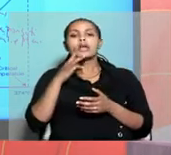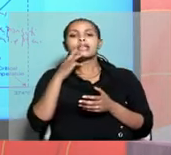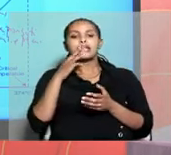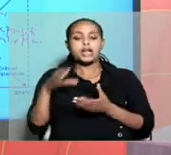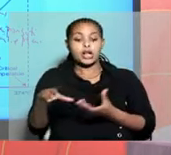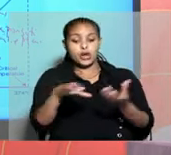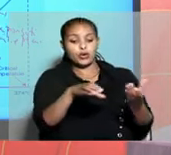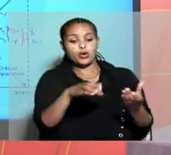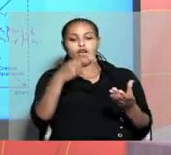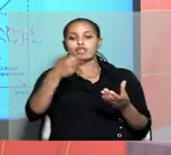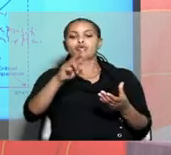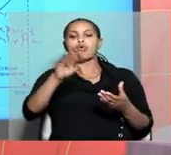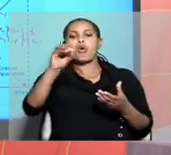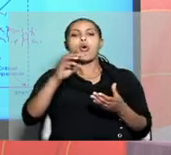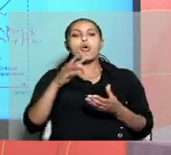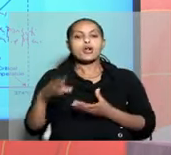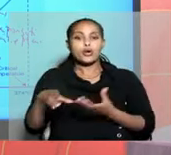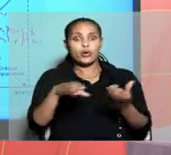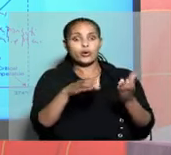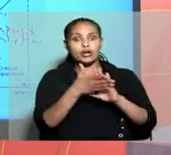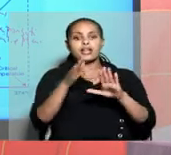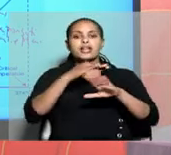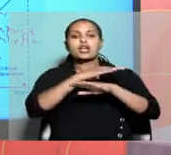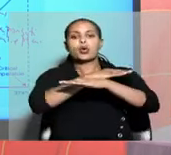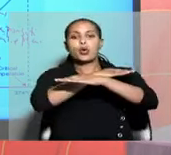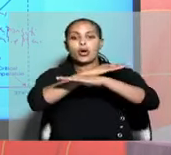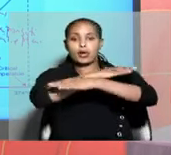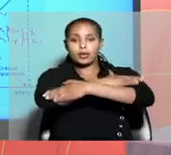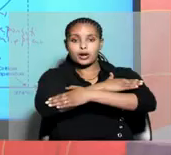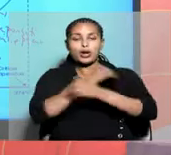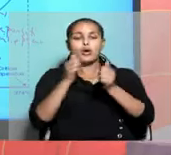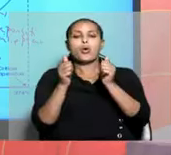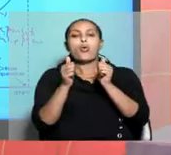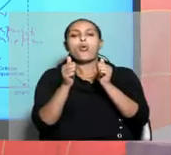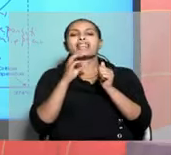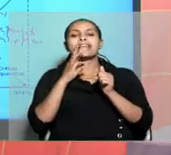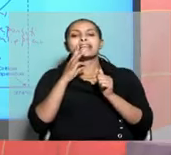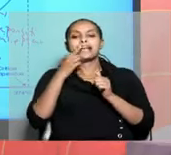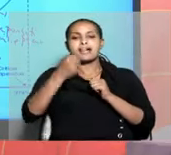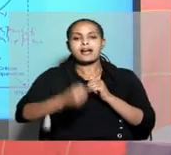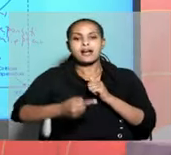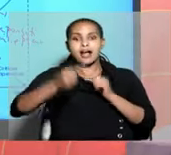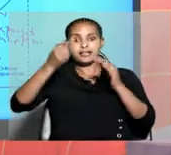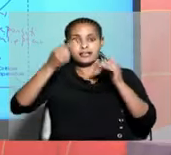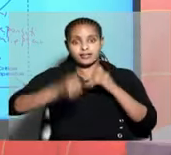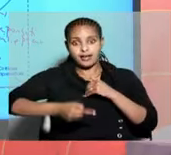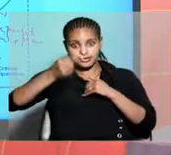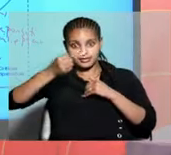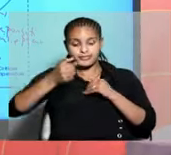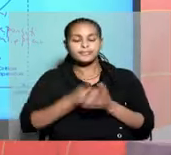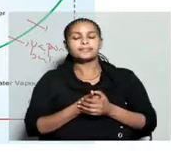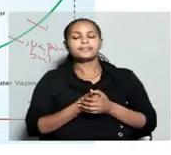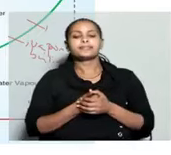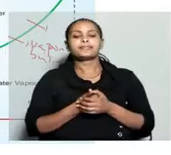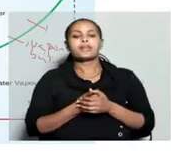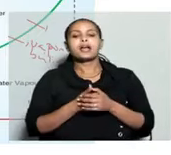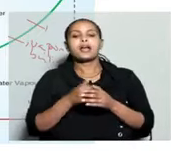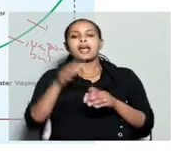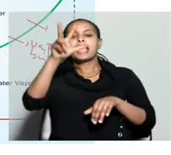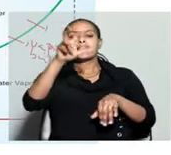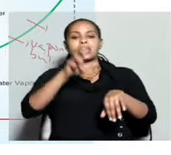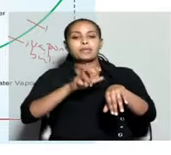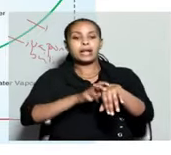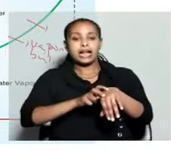water liquid, H2O liquid in equilibrium with water gas, H2O gas. A